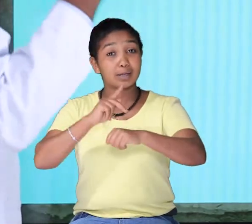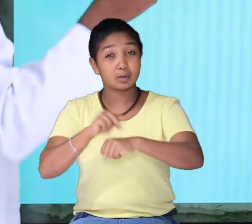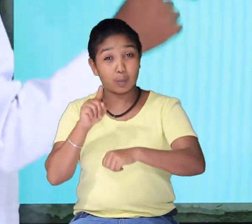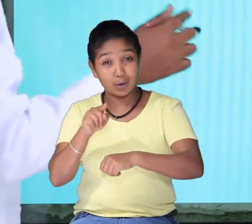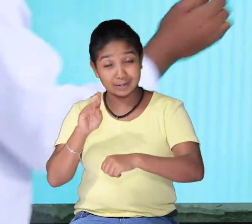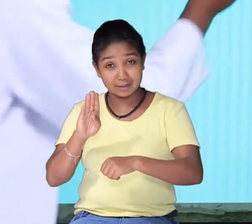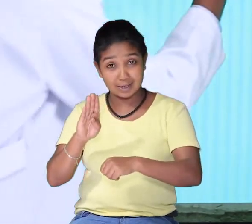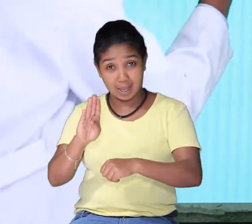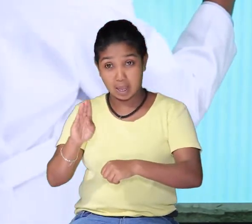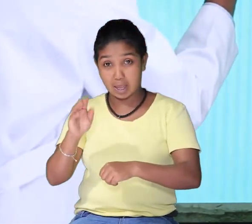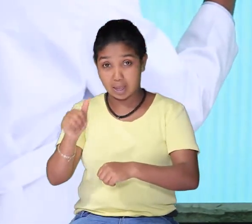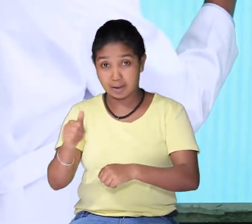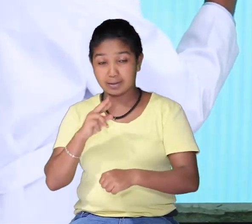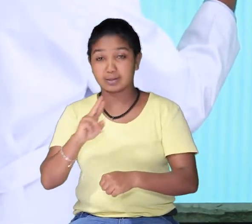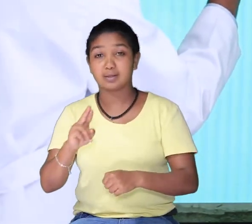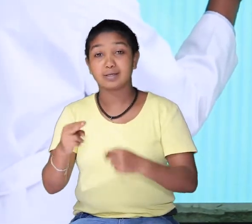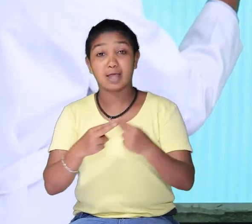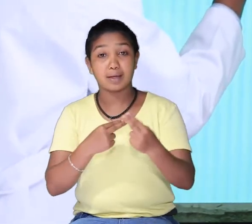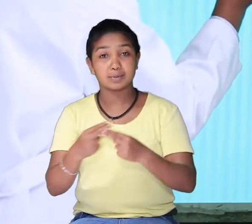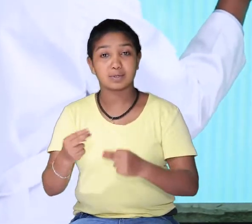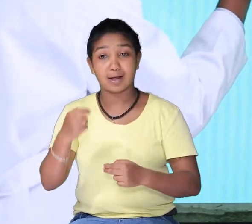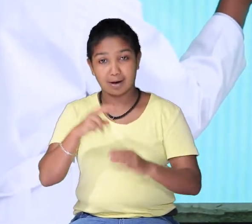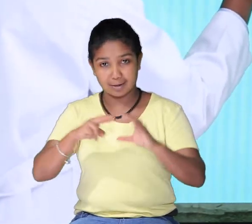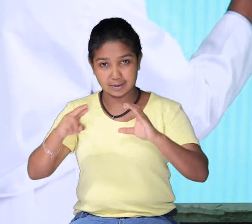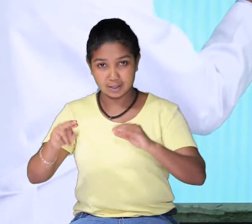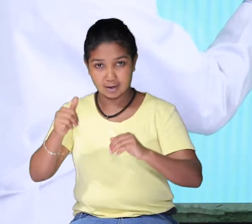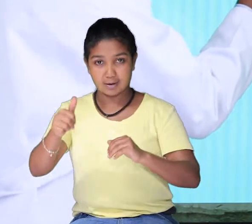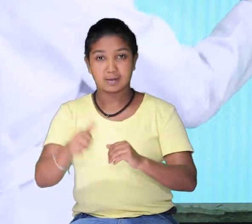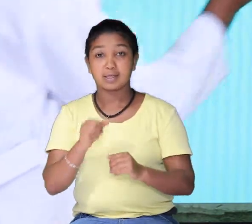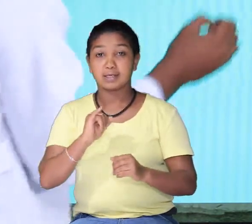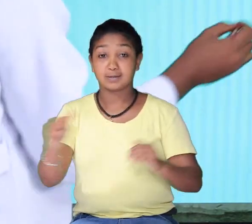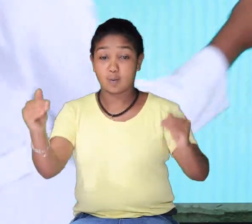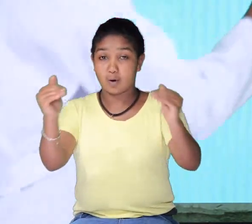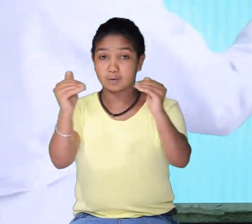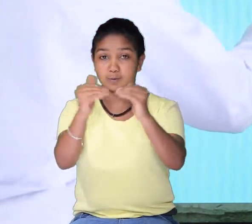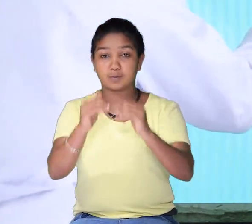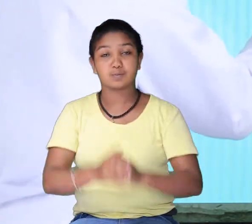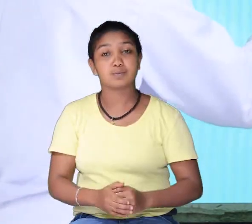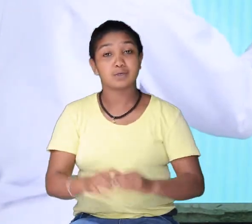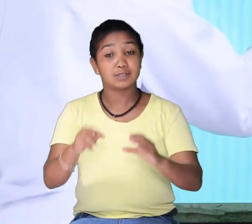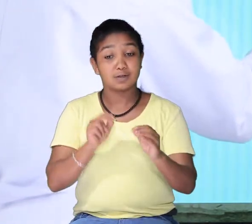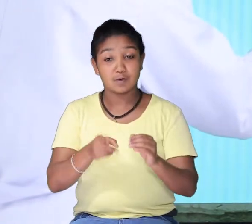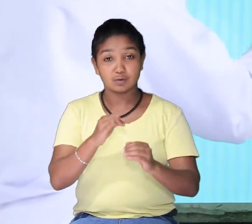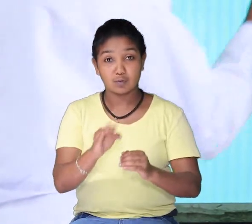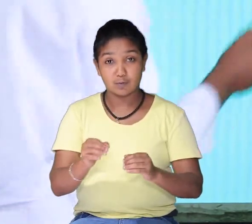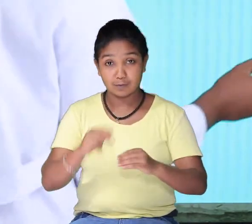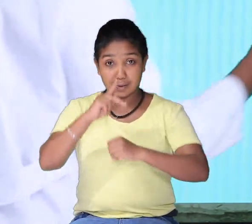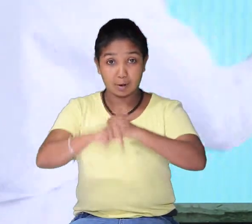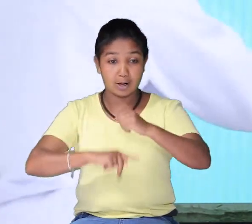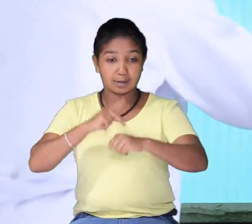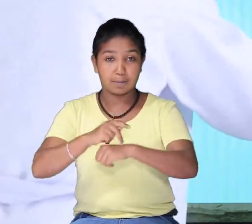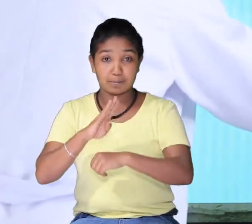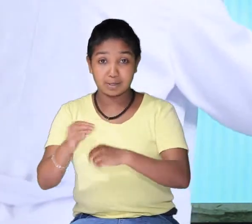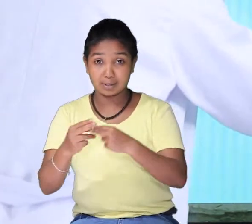or at location A times radius A is equals to the velocity of the planet at point